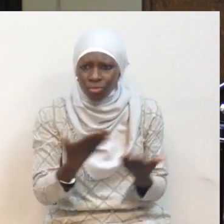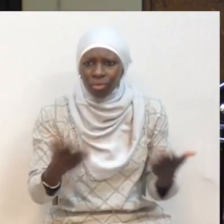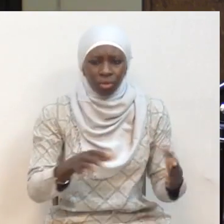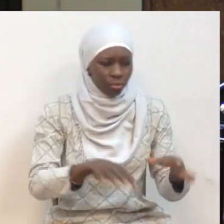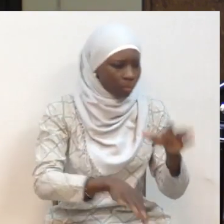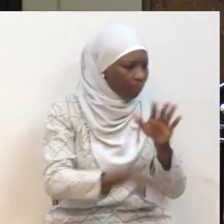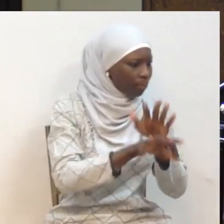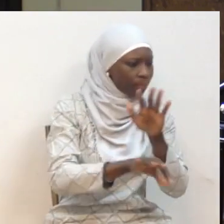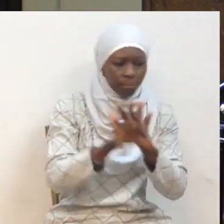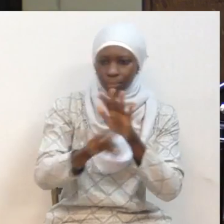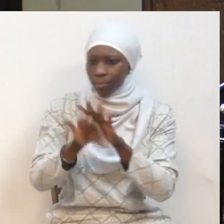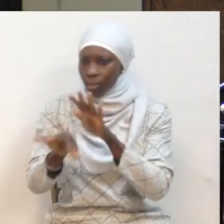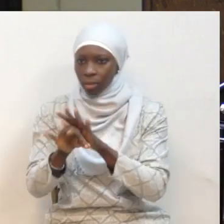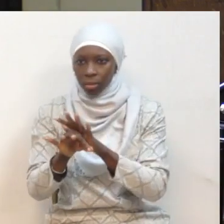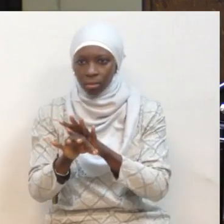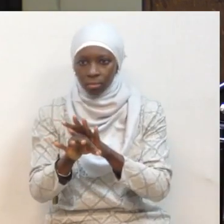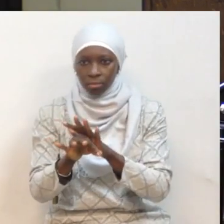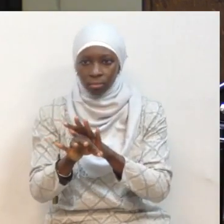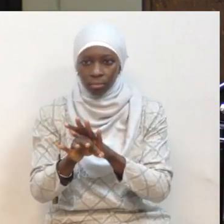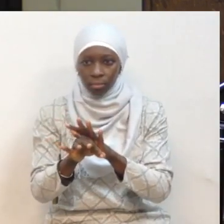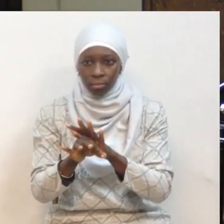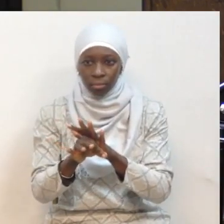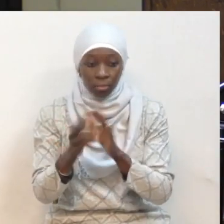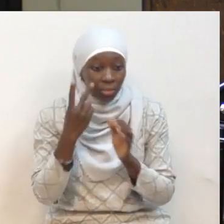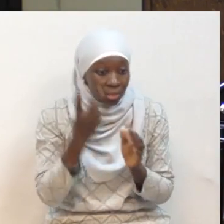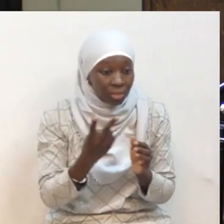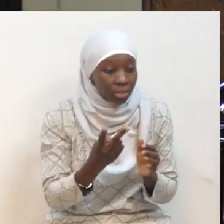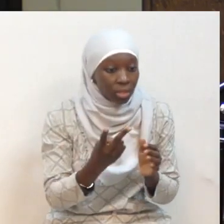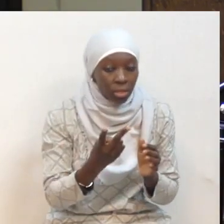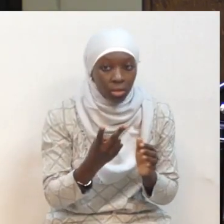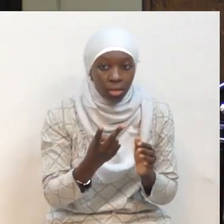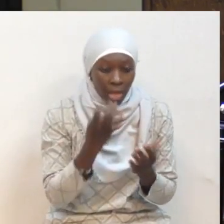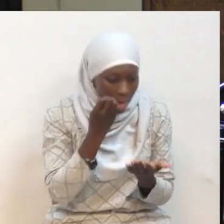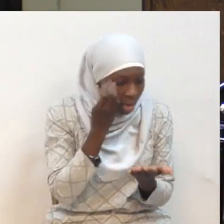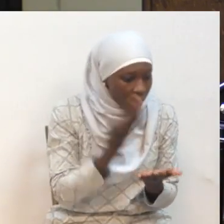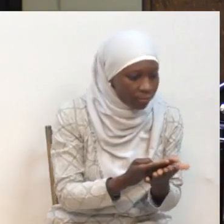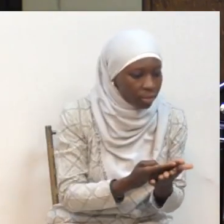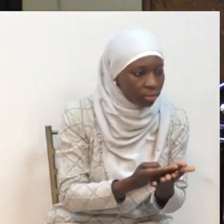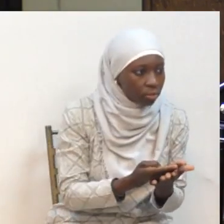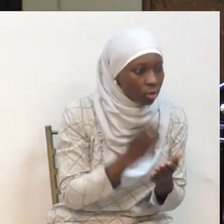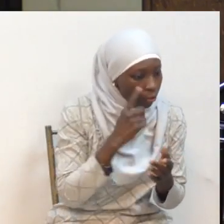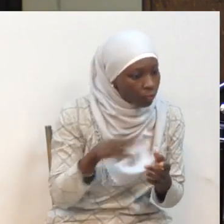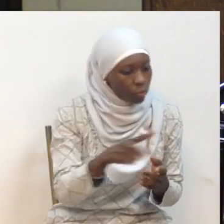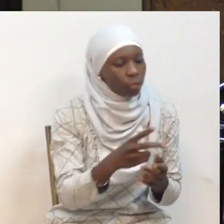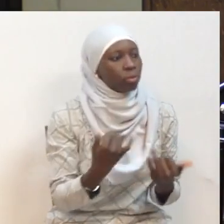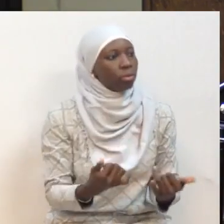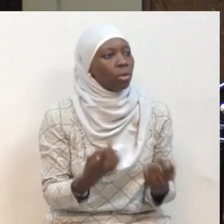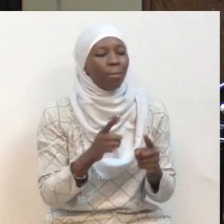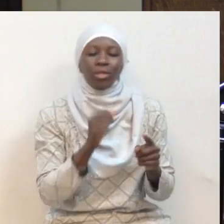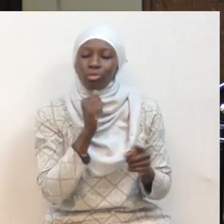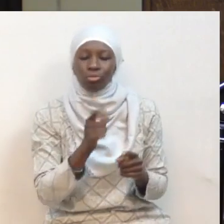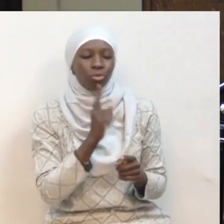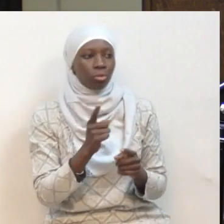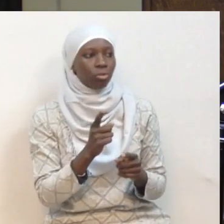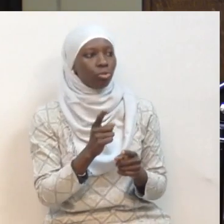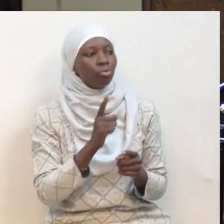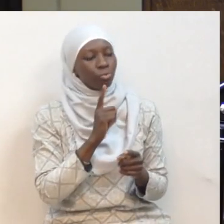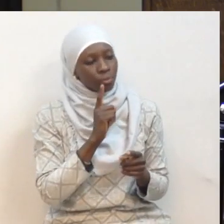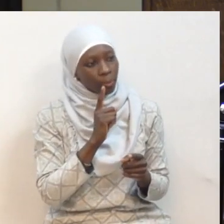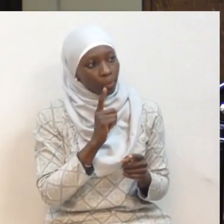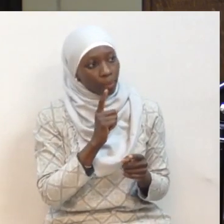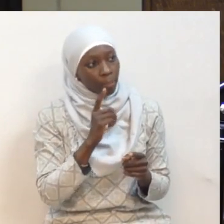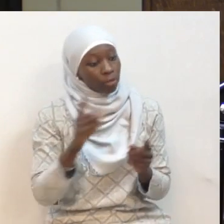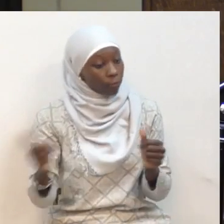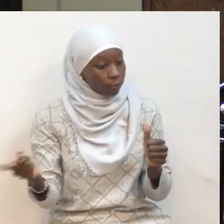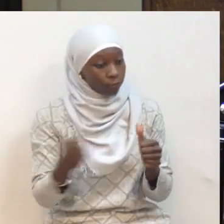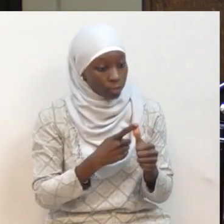societies. And it is not, by the way, the first step of reform. It is not the top of the